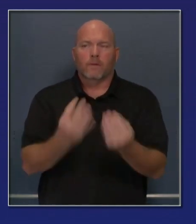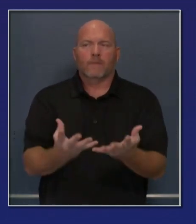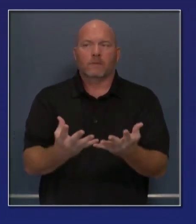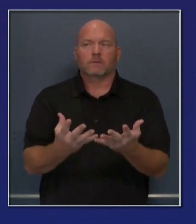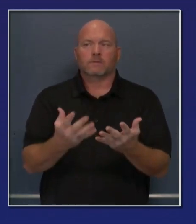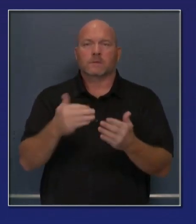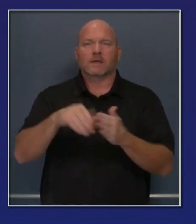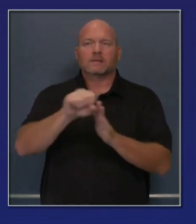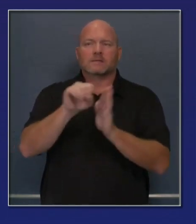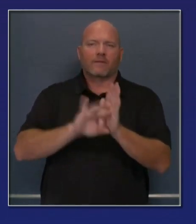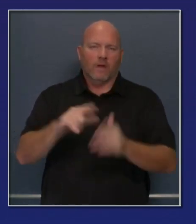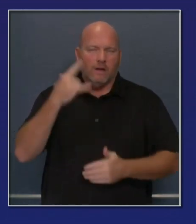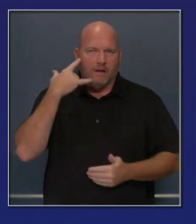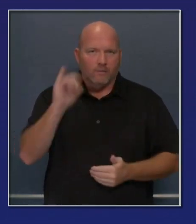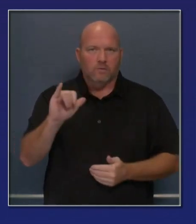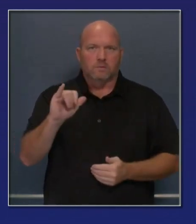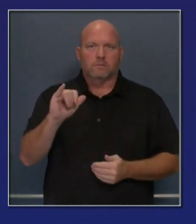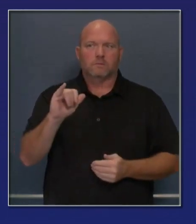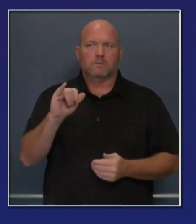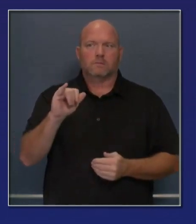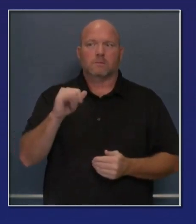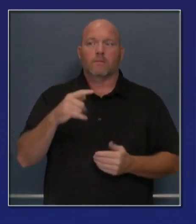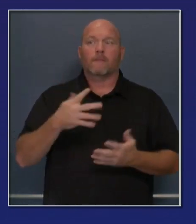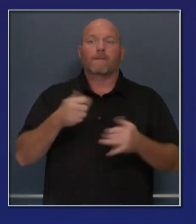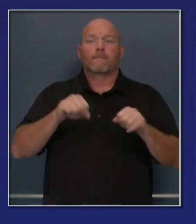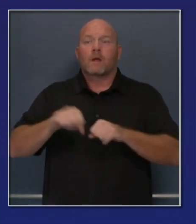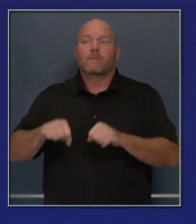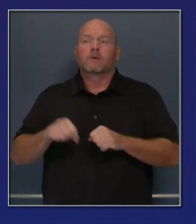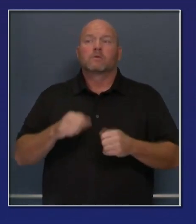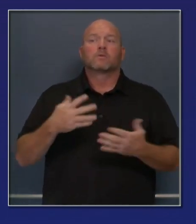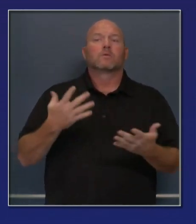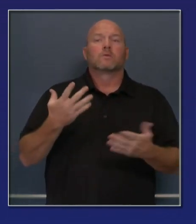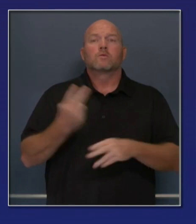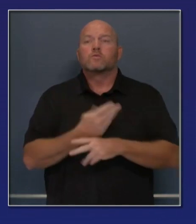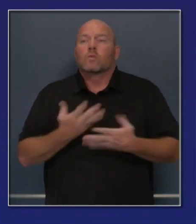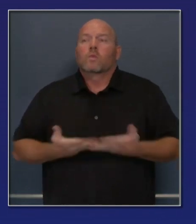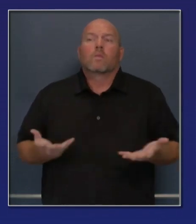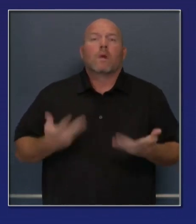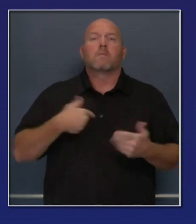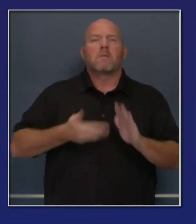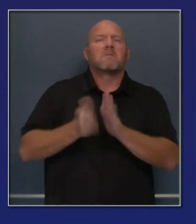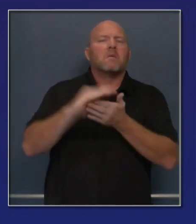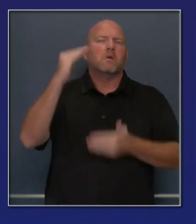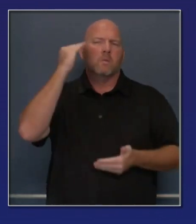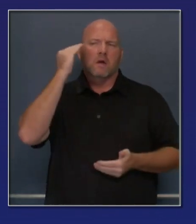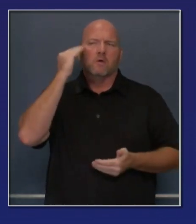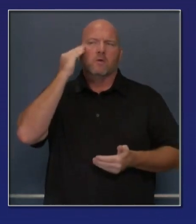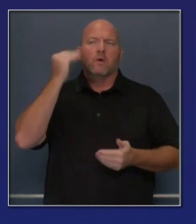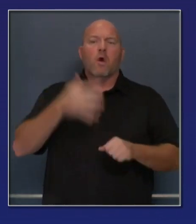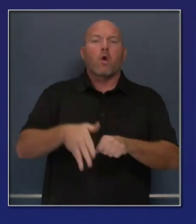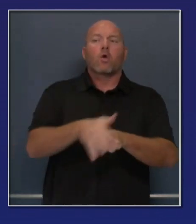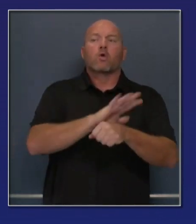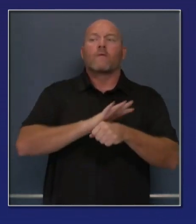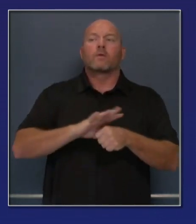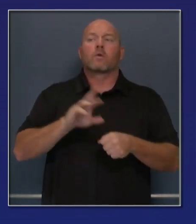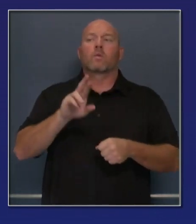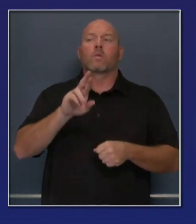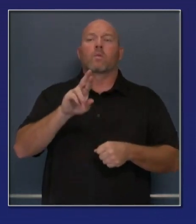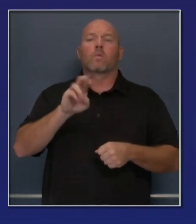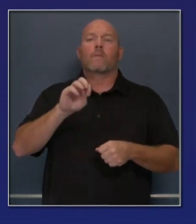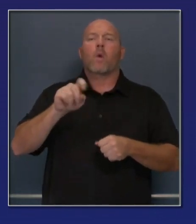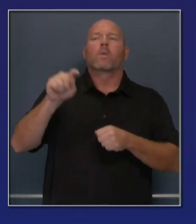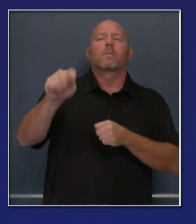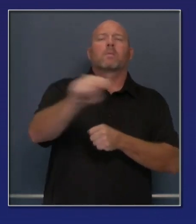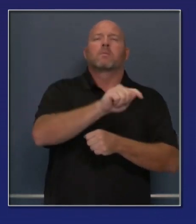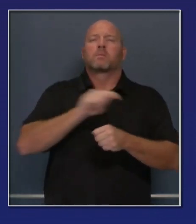And then the ability to use something we've all become familiar with in COVID, which is remote interactions. Many